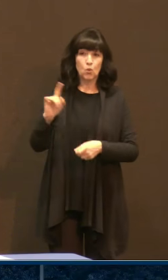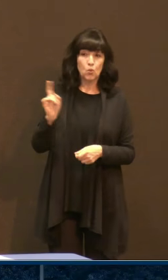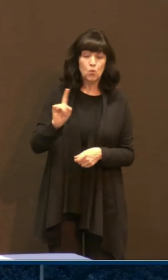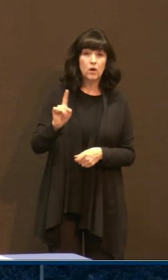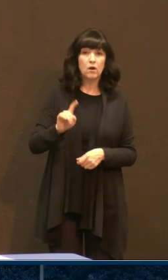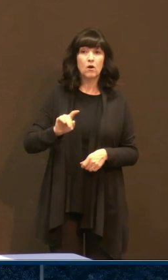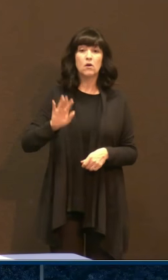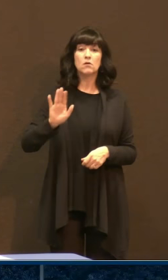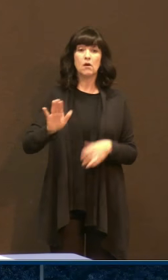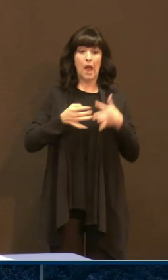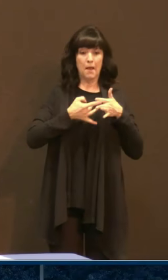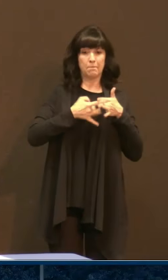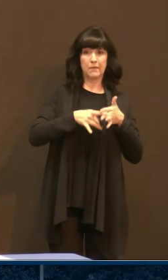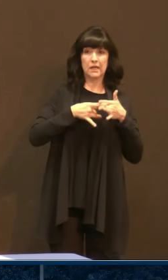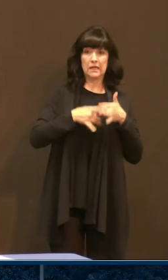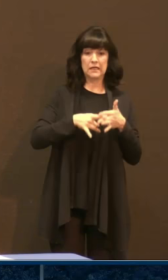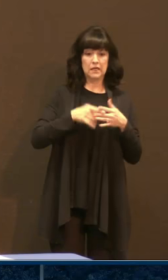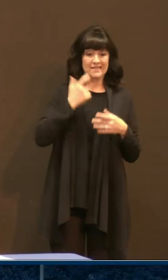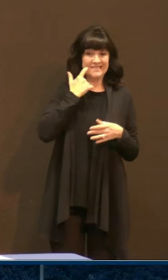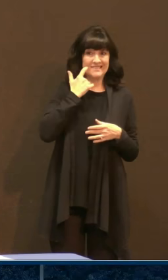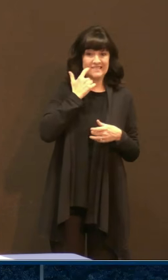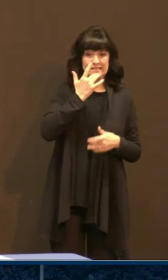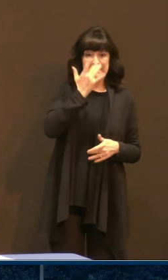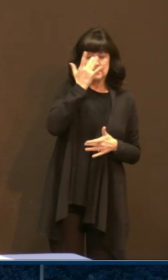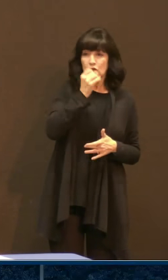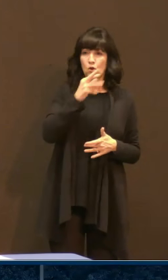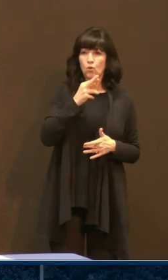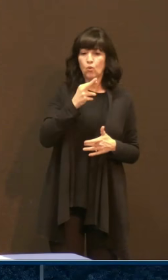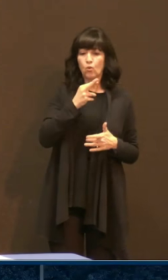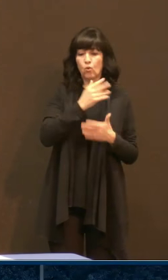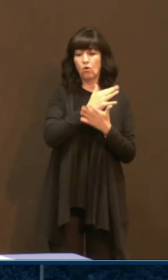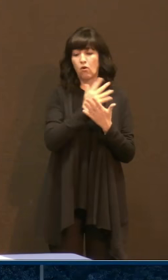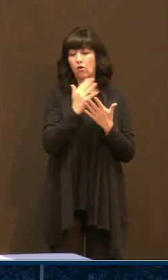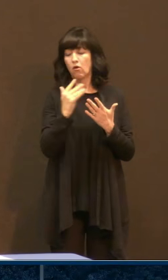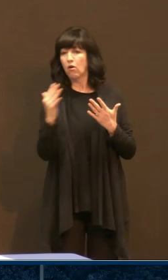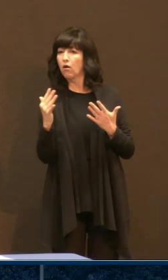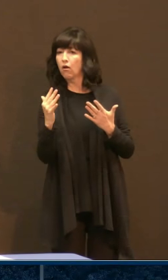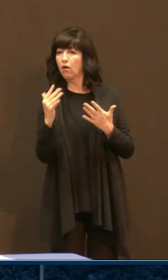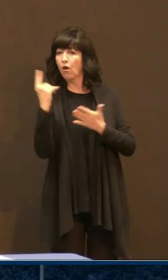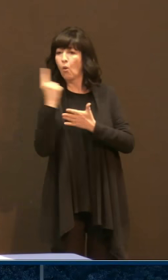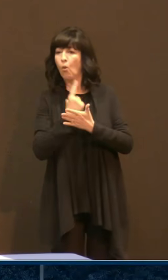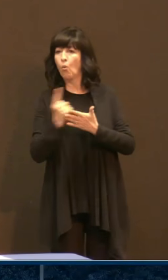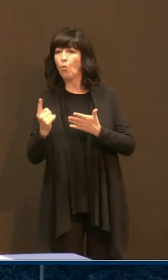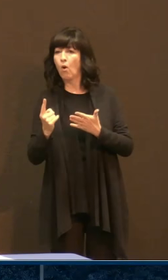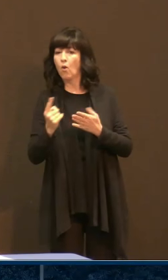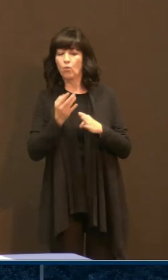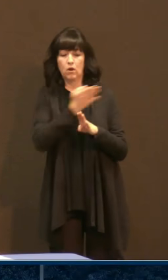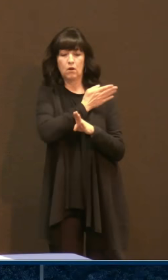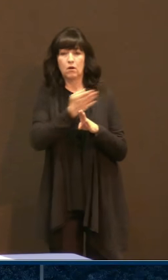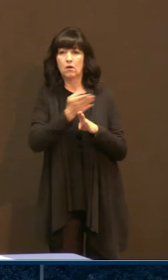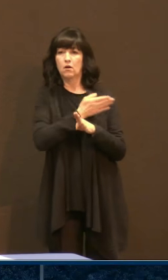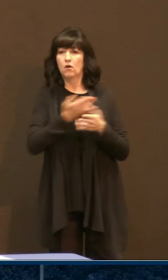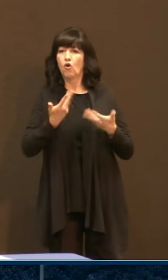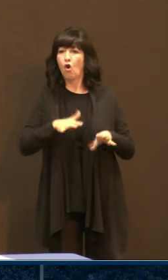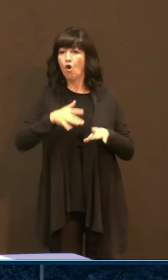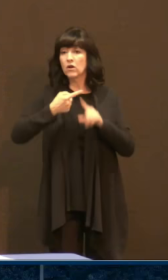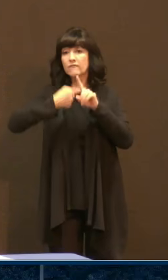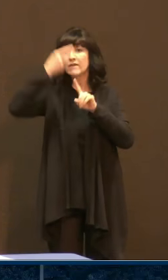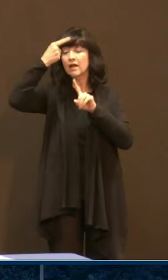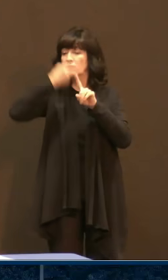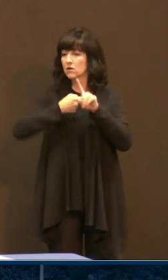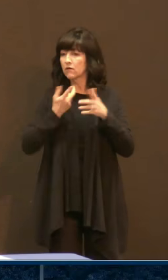might be in, and whether they're contagious or not. But we know people that are in the hospital, and that number continues to track